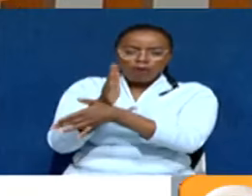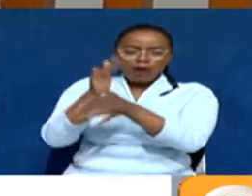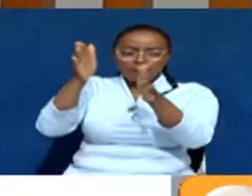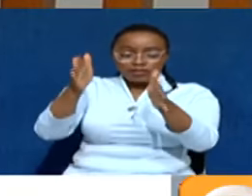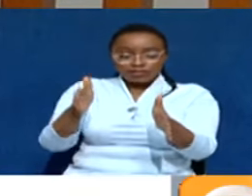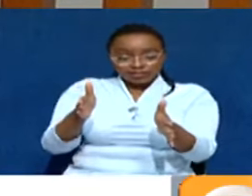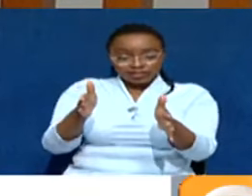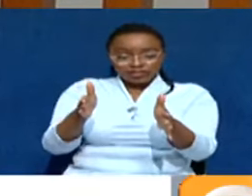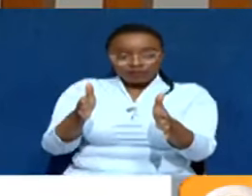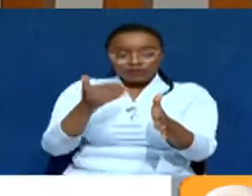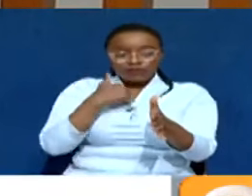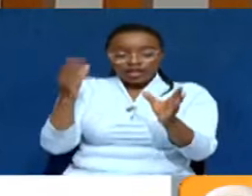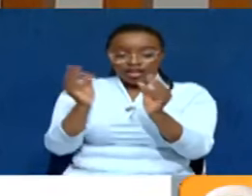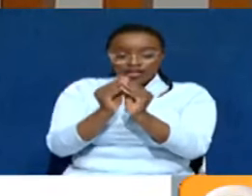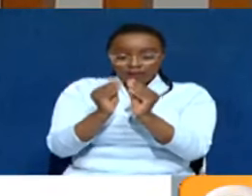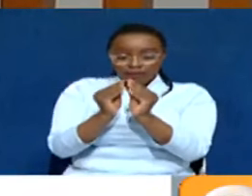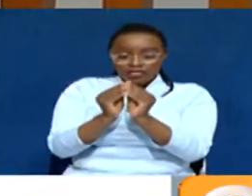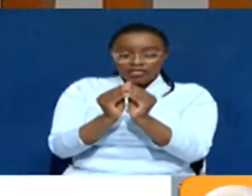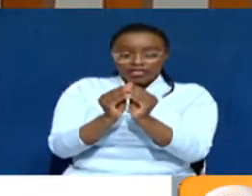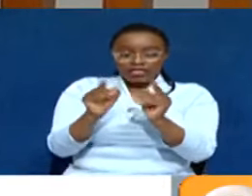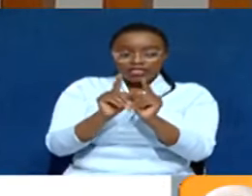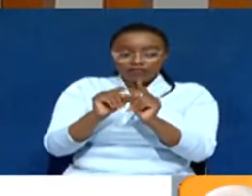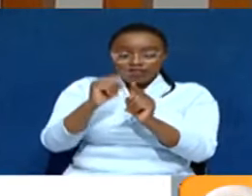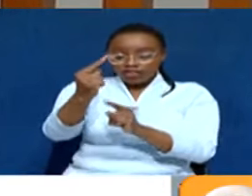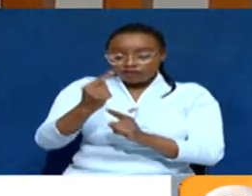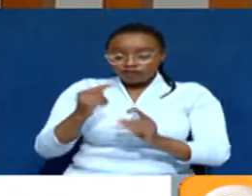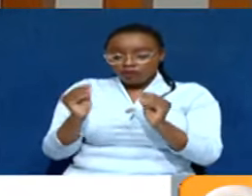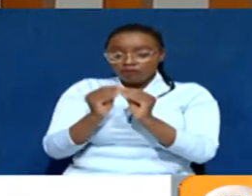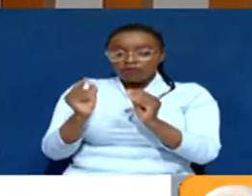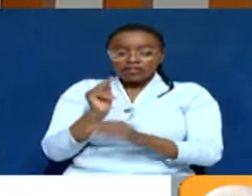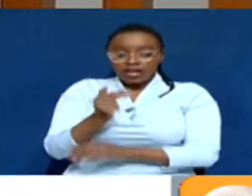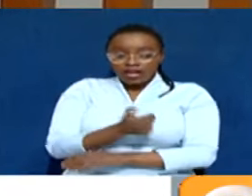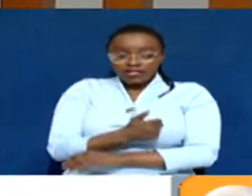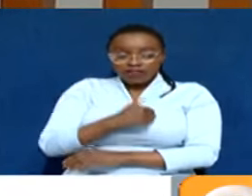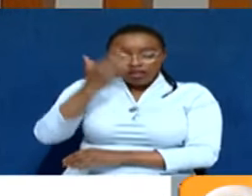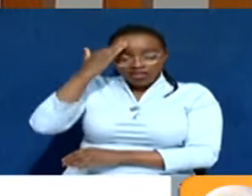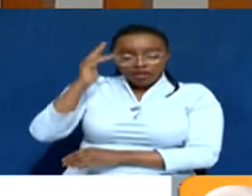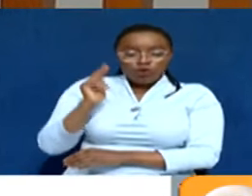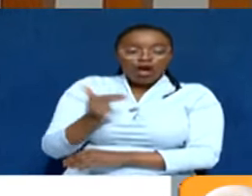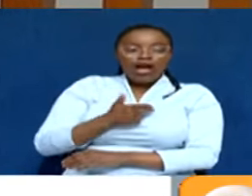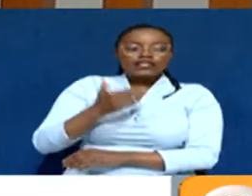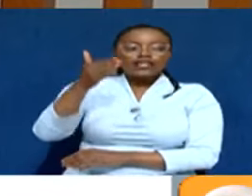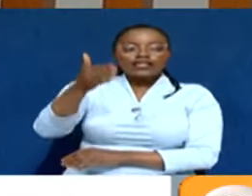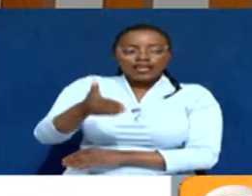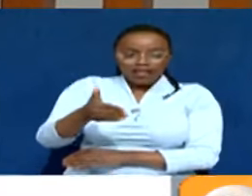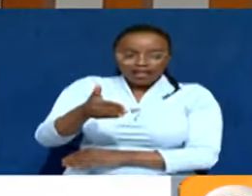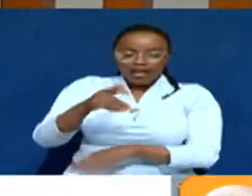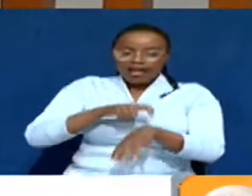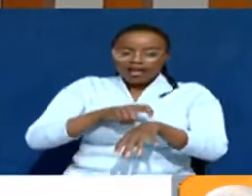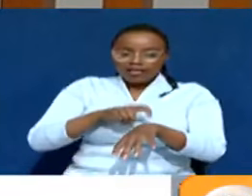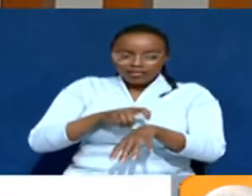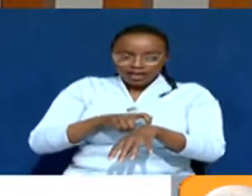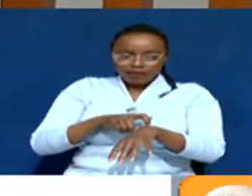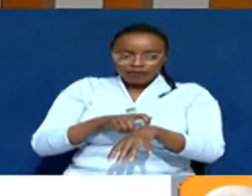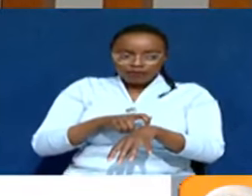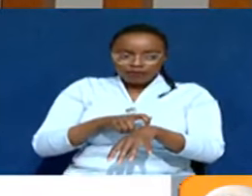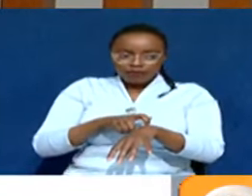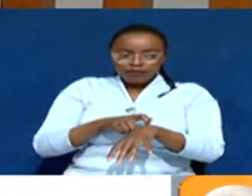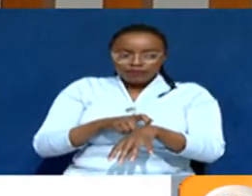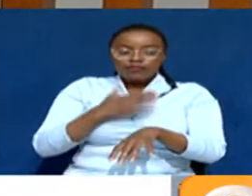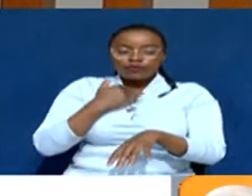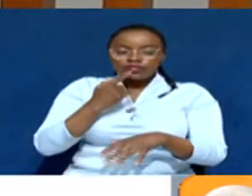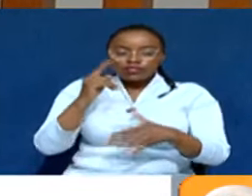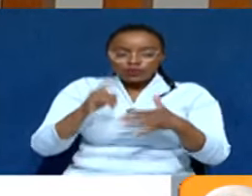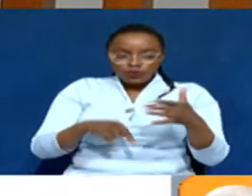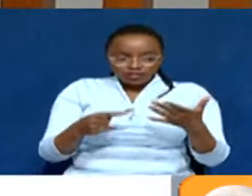the former ambassador, there was a meeting, and they came to meet us, so they know we were there. So Jeff, what I would like